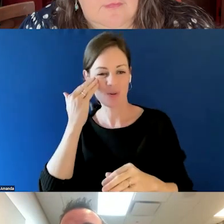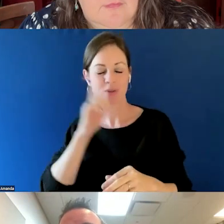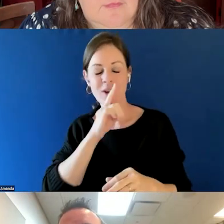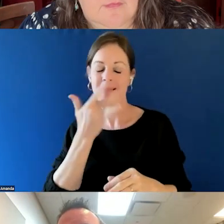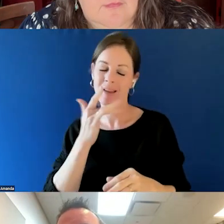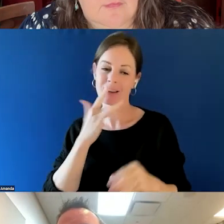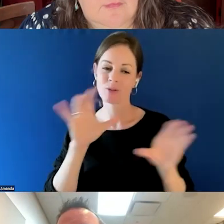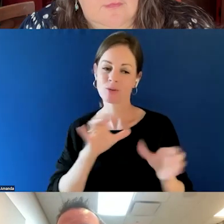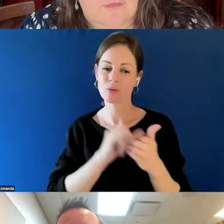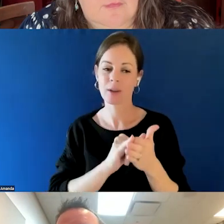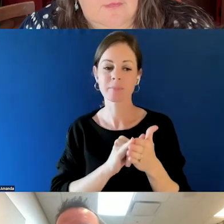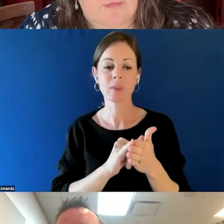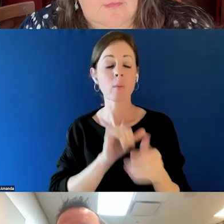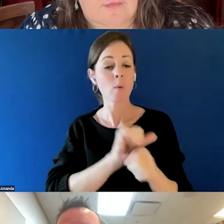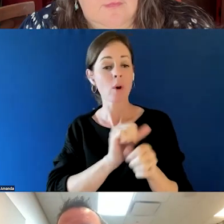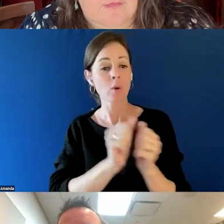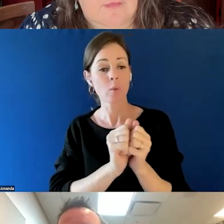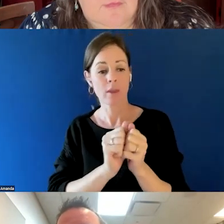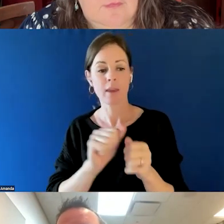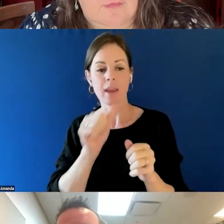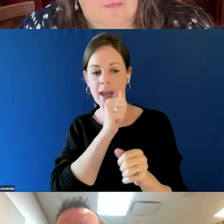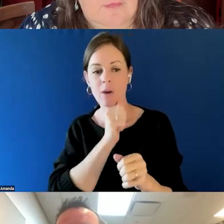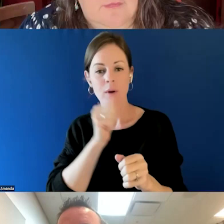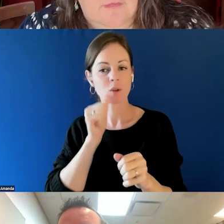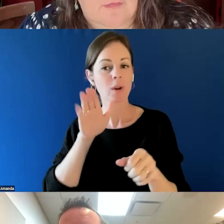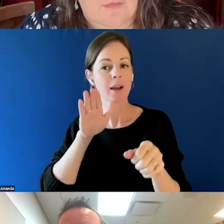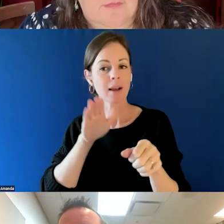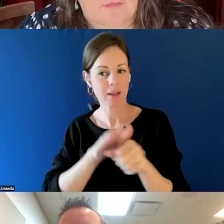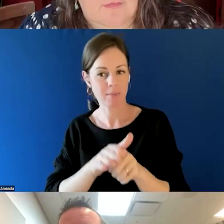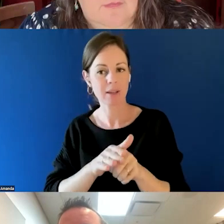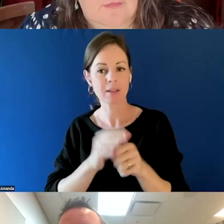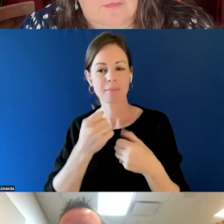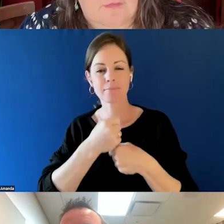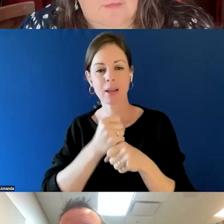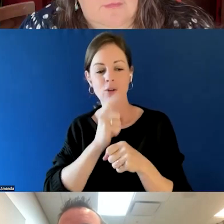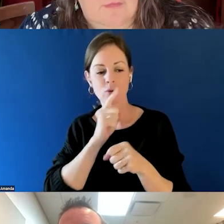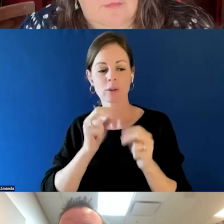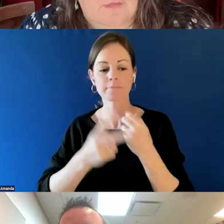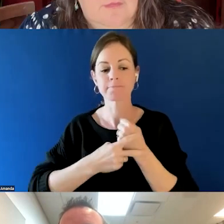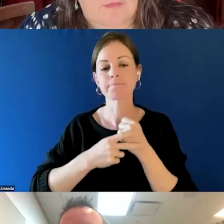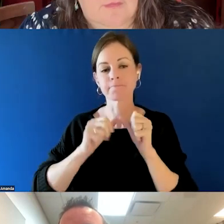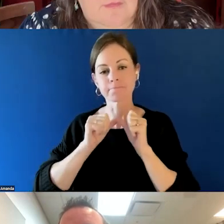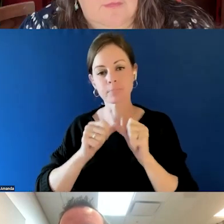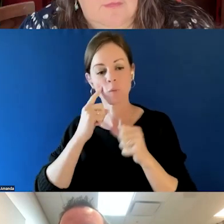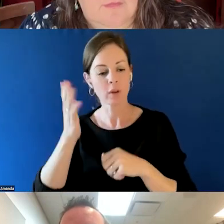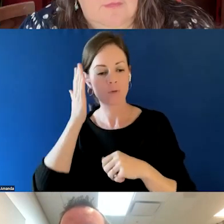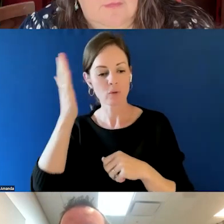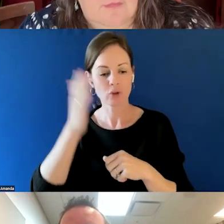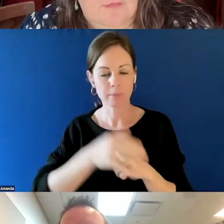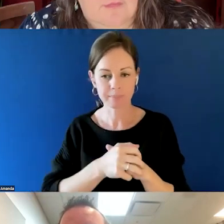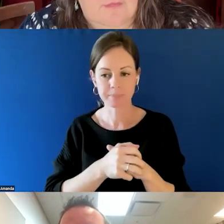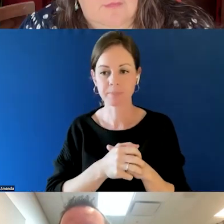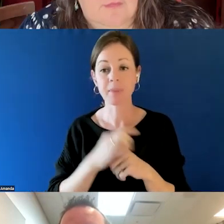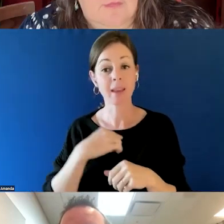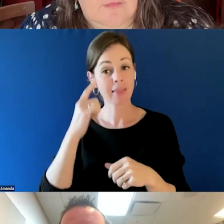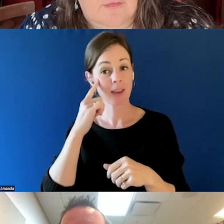be working with our REBA Arizona Complete to make sure that it's sustainable for the future. And so, I think for